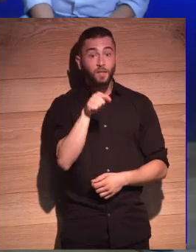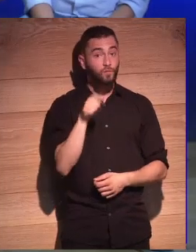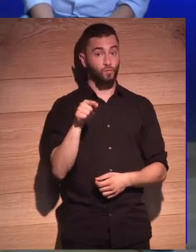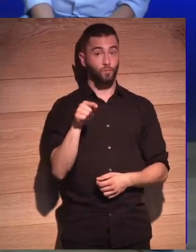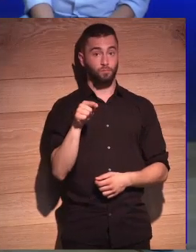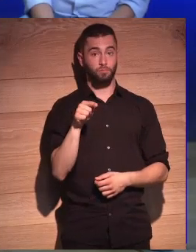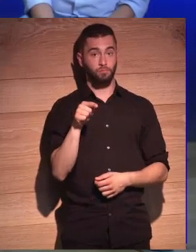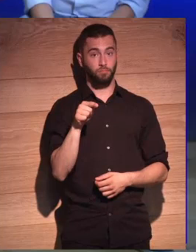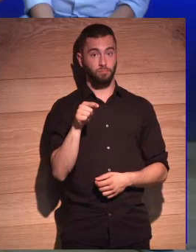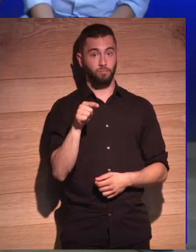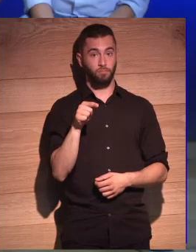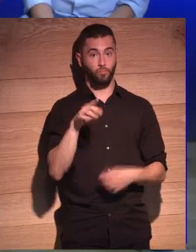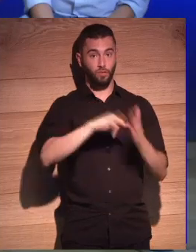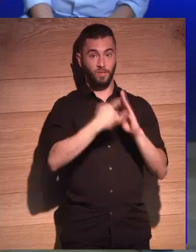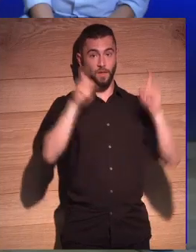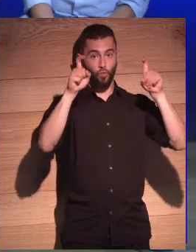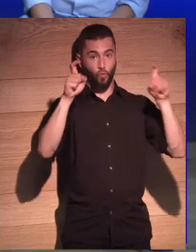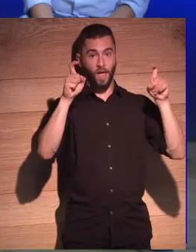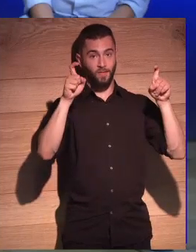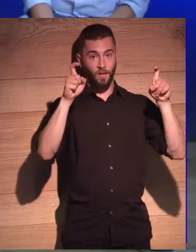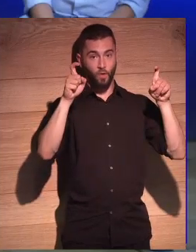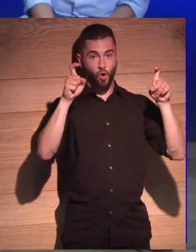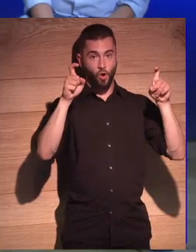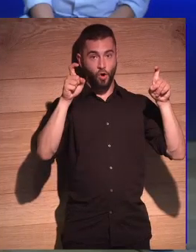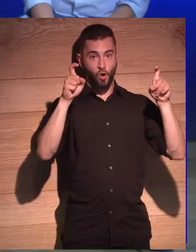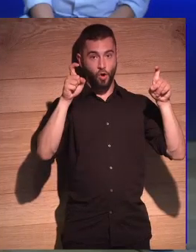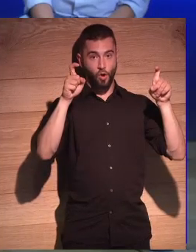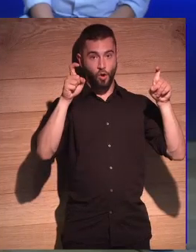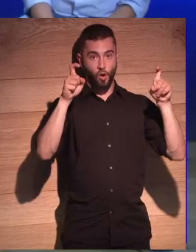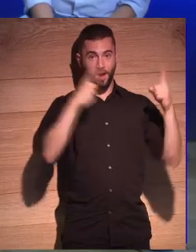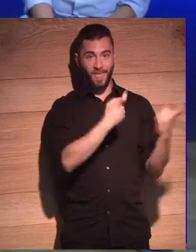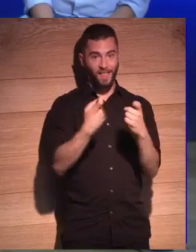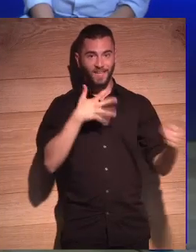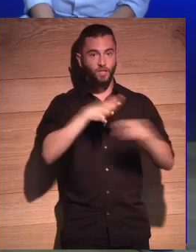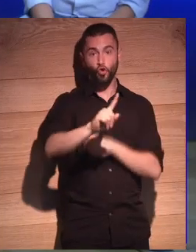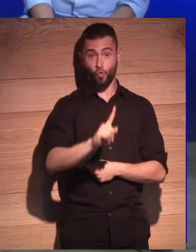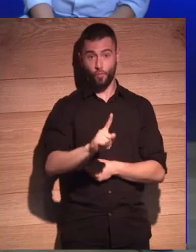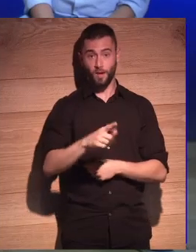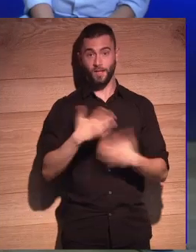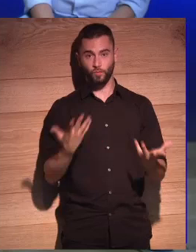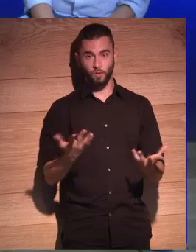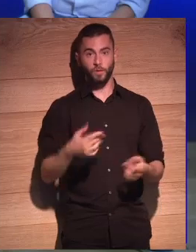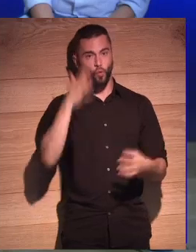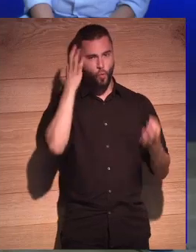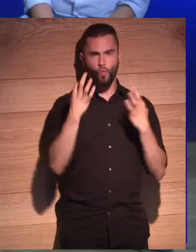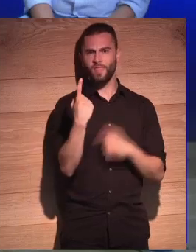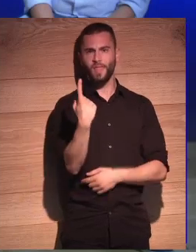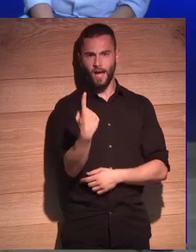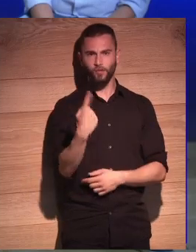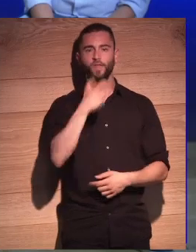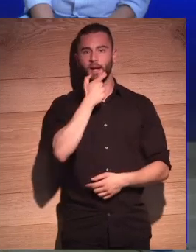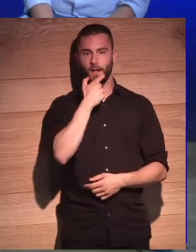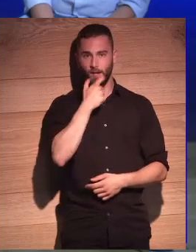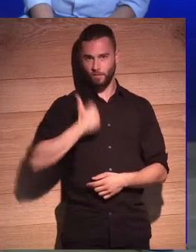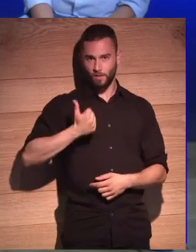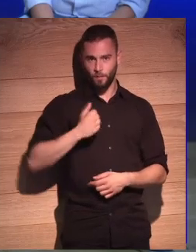exchange something. But there's something aside that there's your educational system is not covering the